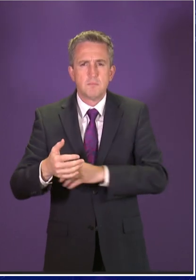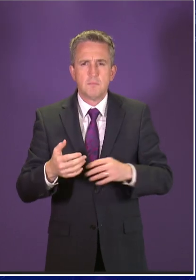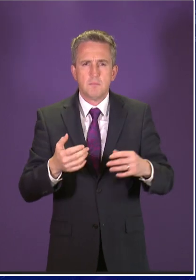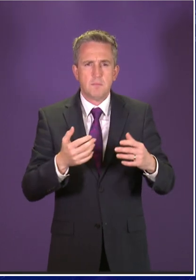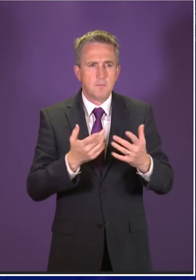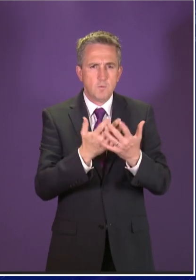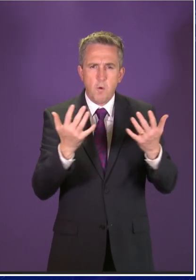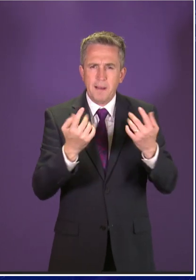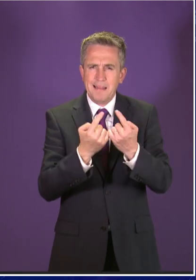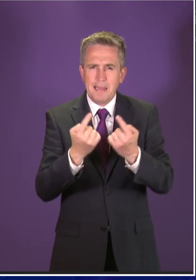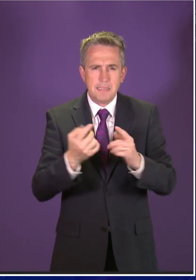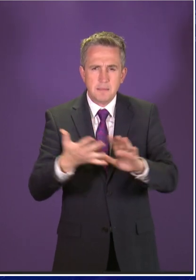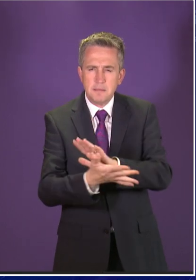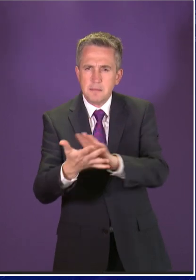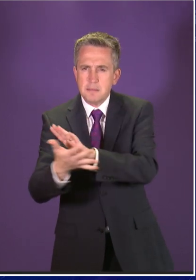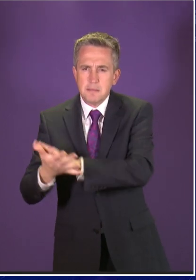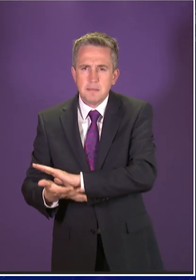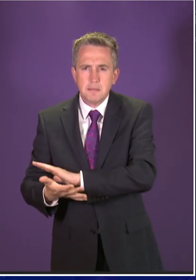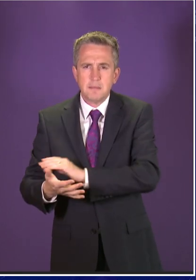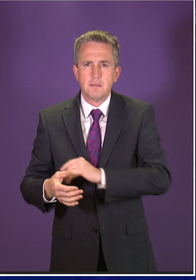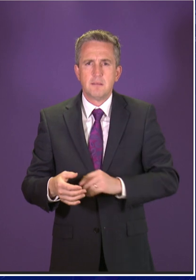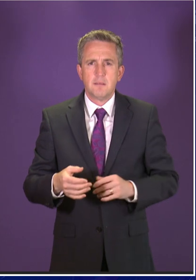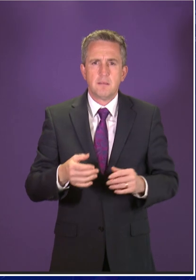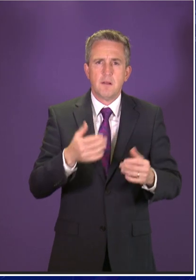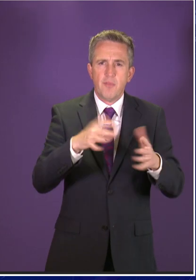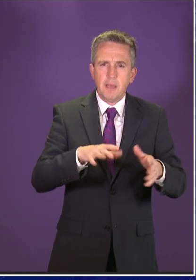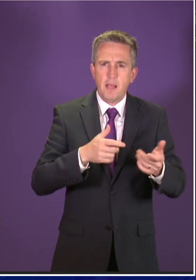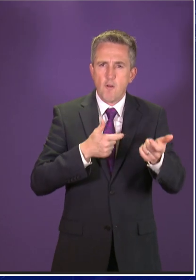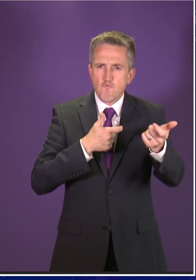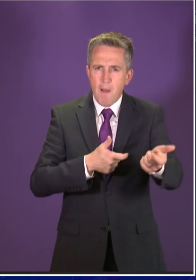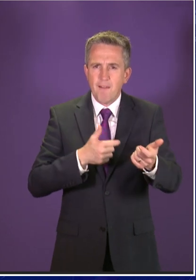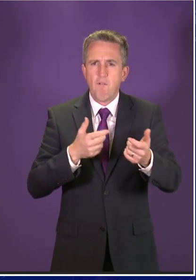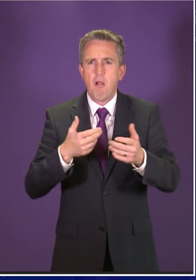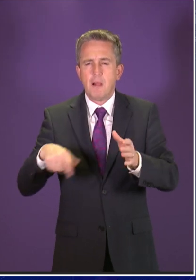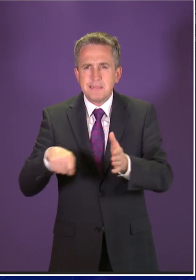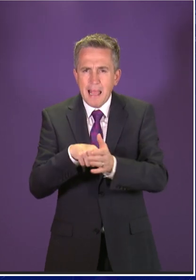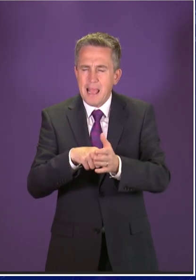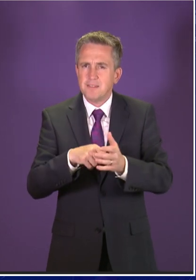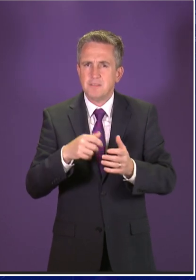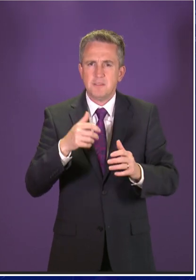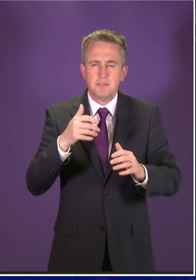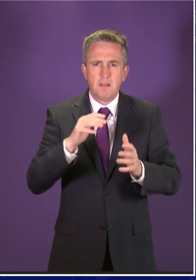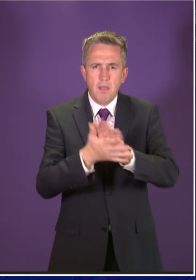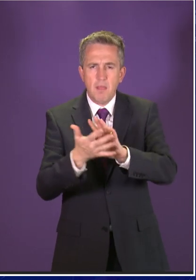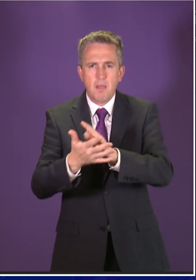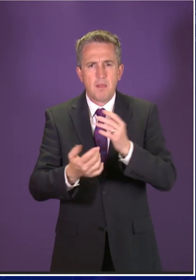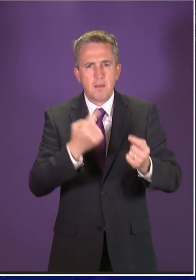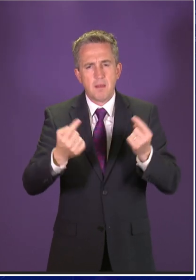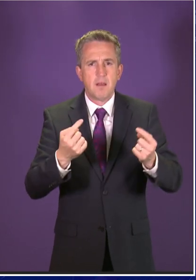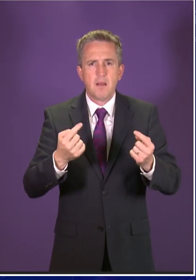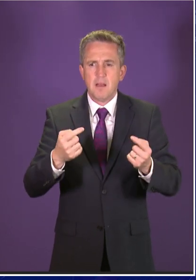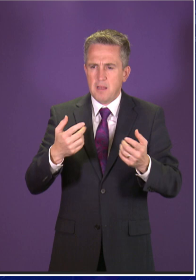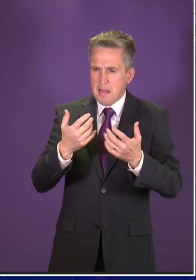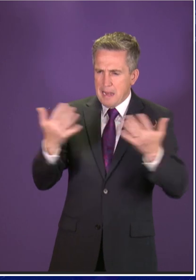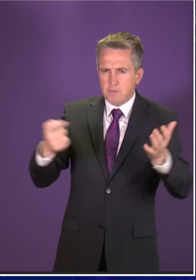in chaotic sprawl. It counts Whitman's rifle and Speck's knife and the television programs which